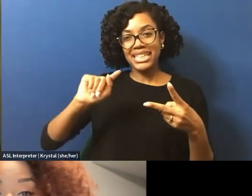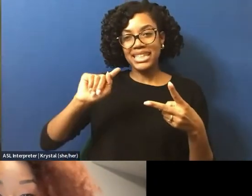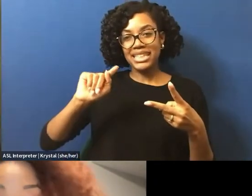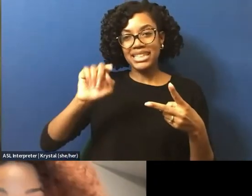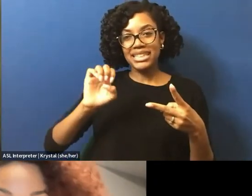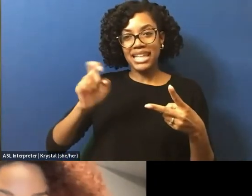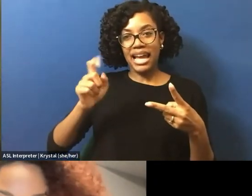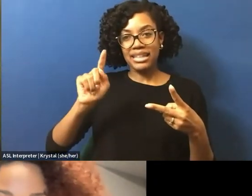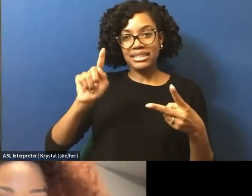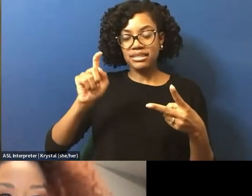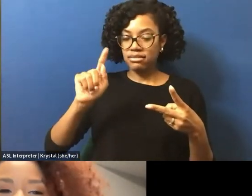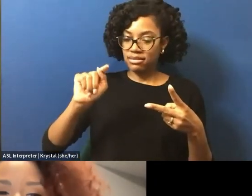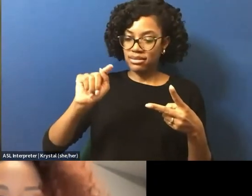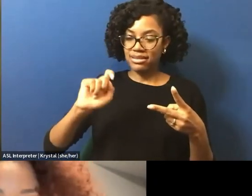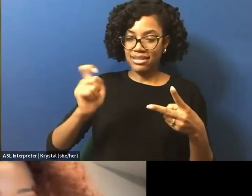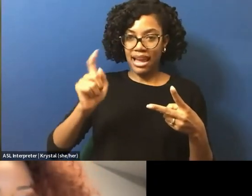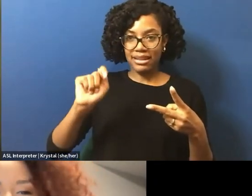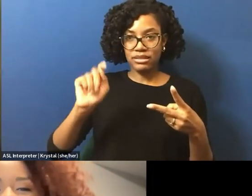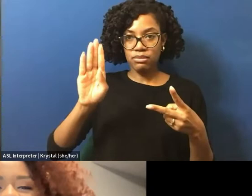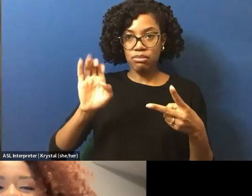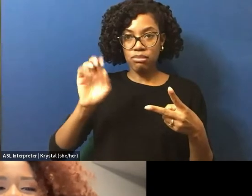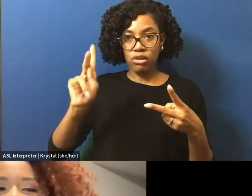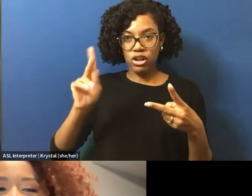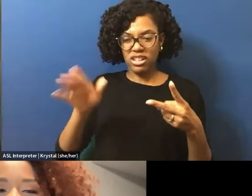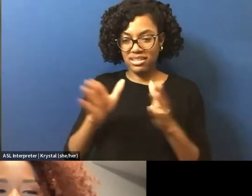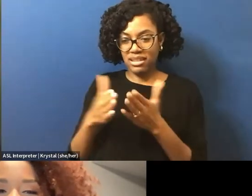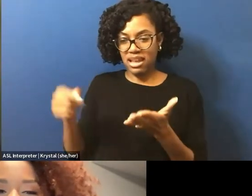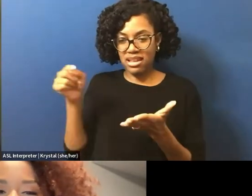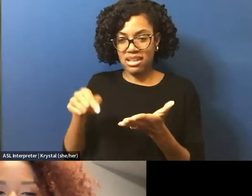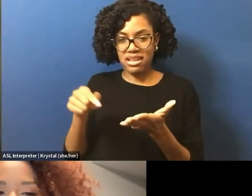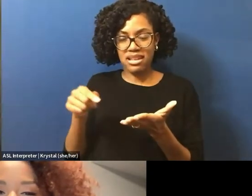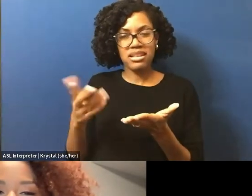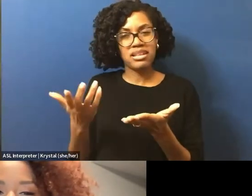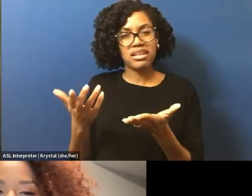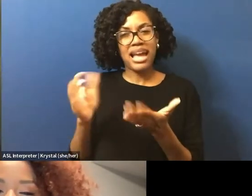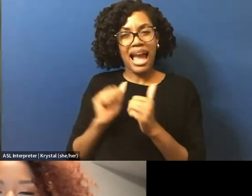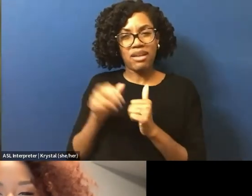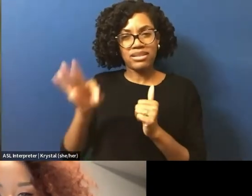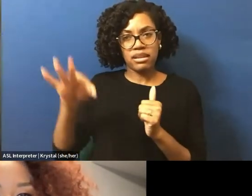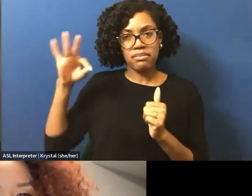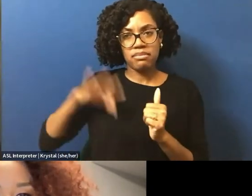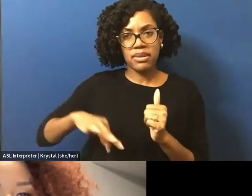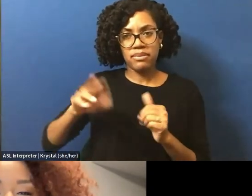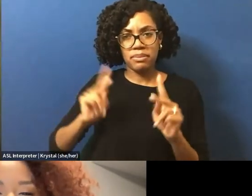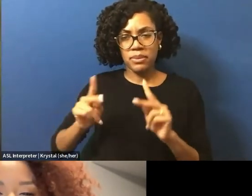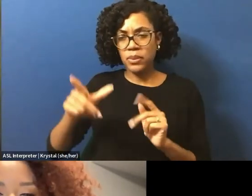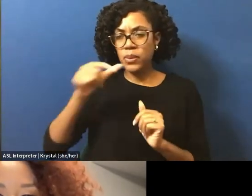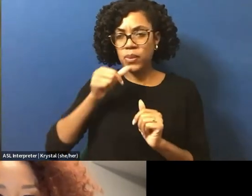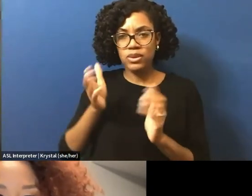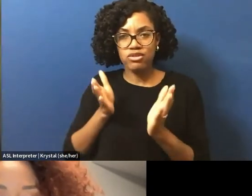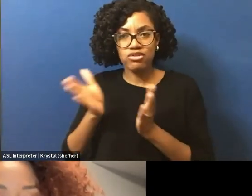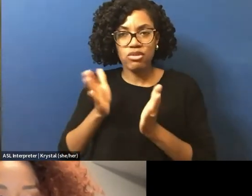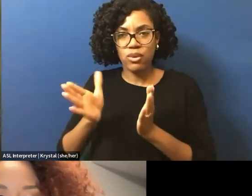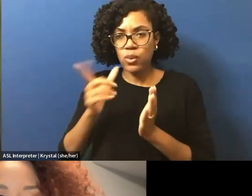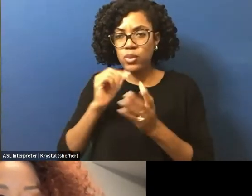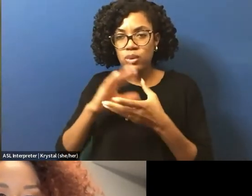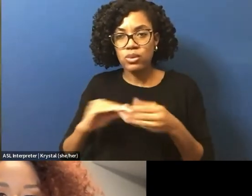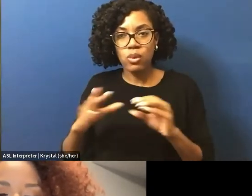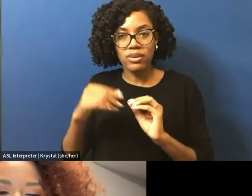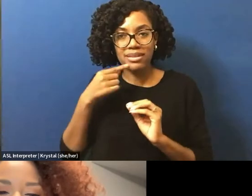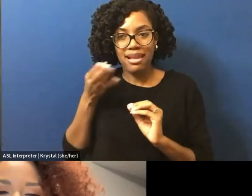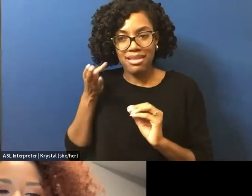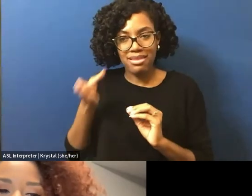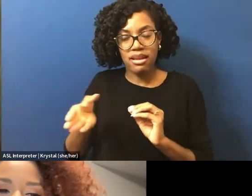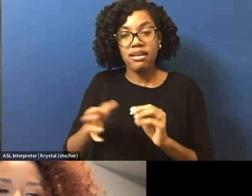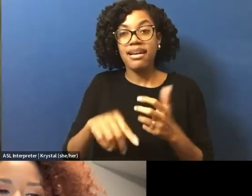a history only this way? Who does that serve? And then also, what histories do you want to tell? I love those questions so, so